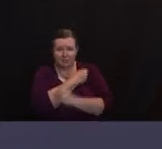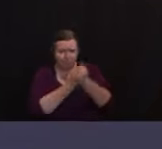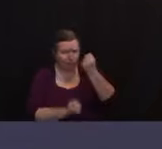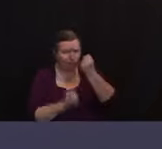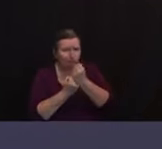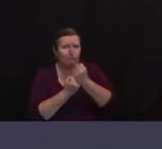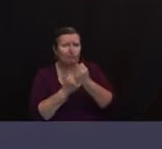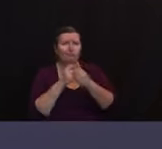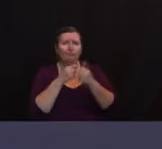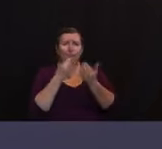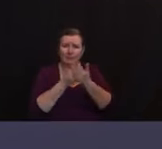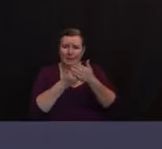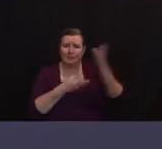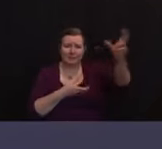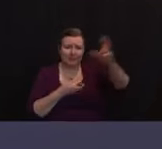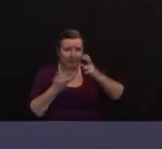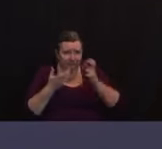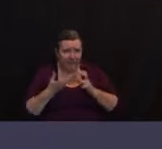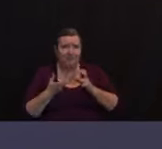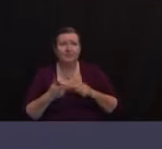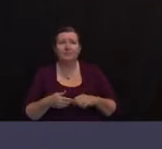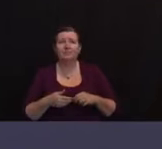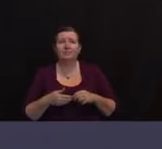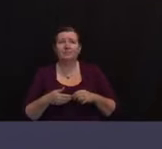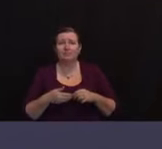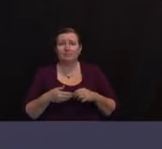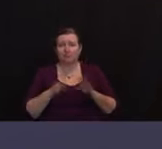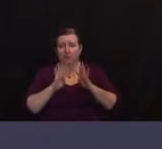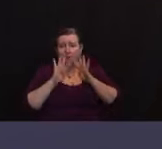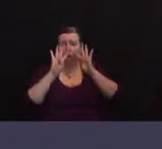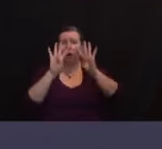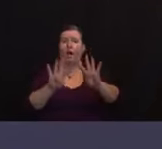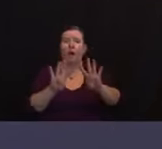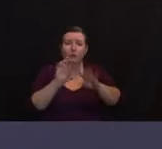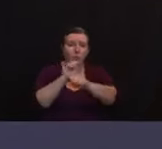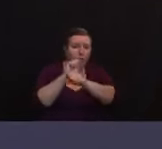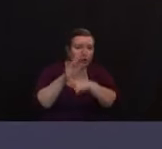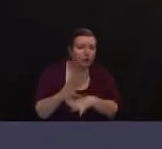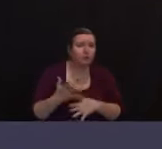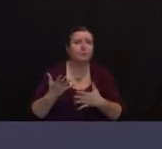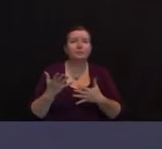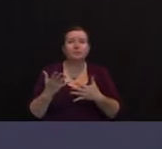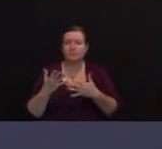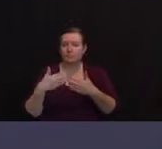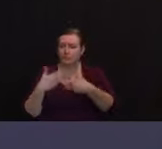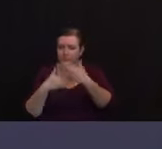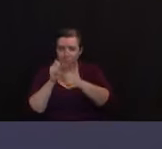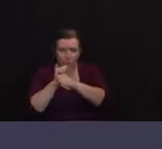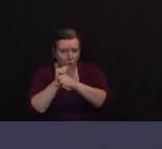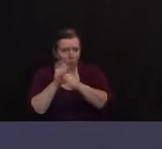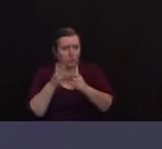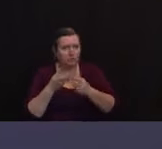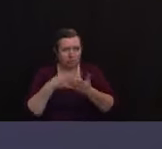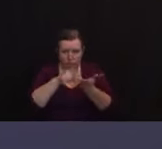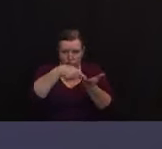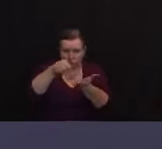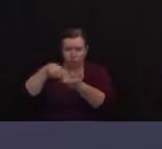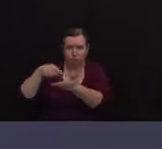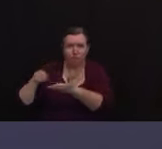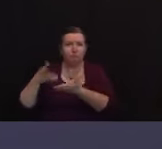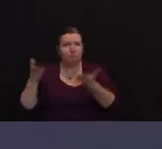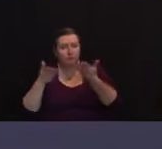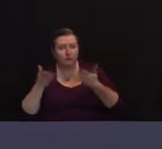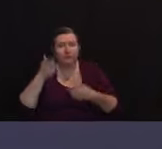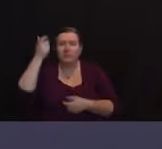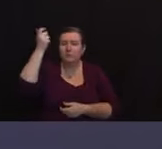keeping frontline workers employed and delivering services, unemployment insurance benefits, the